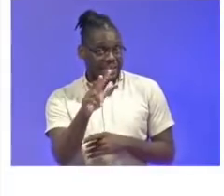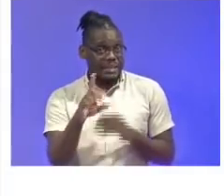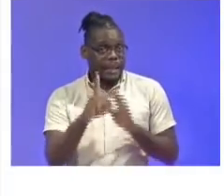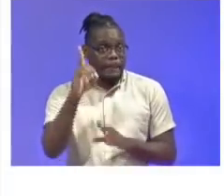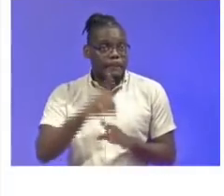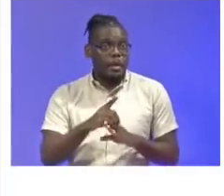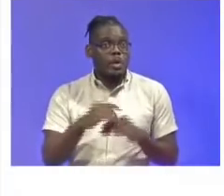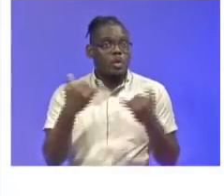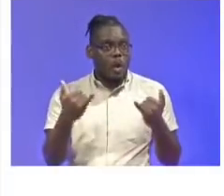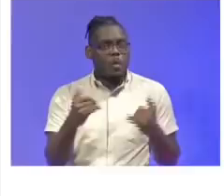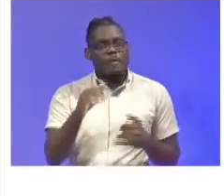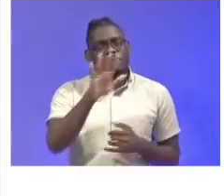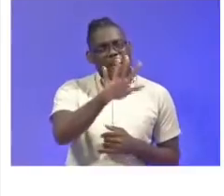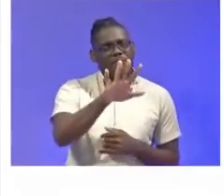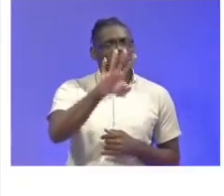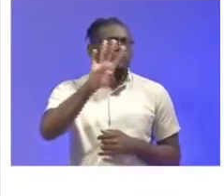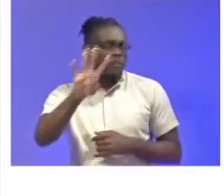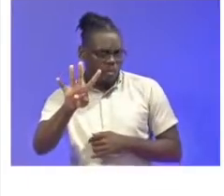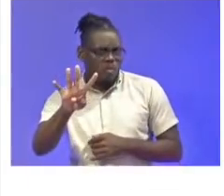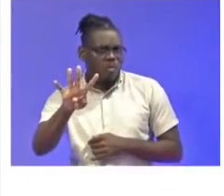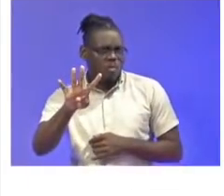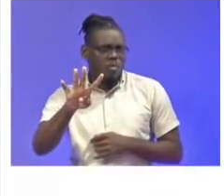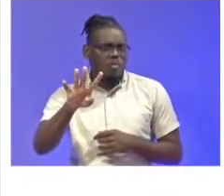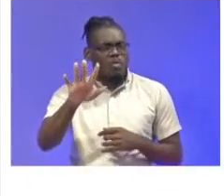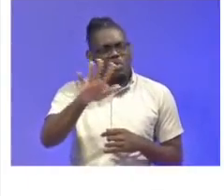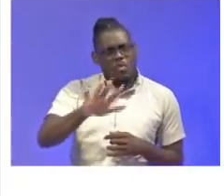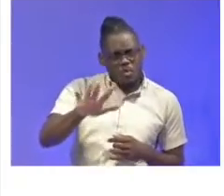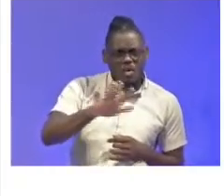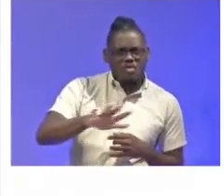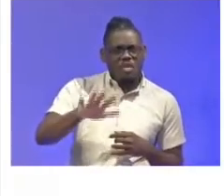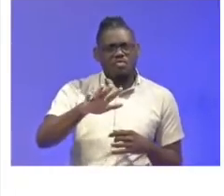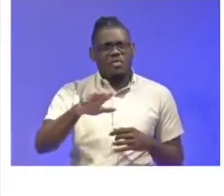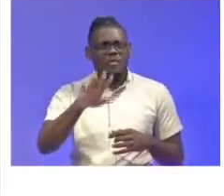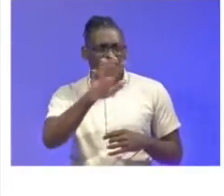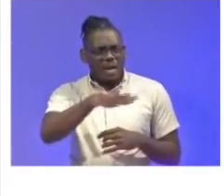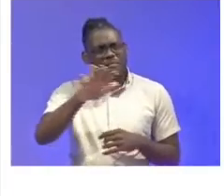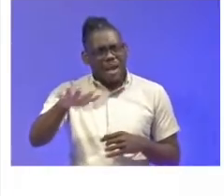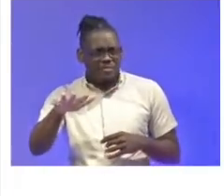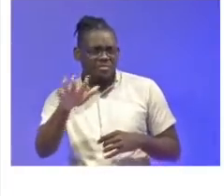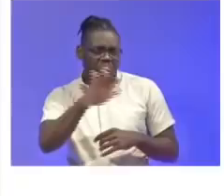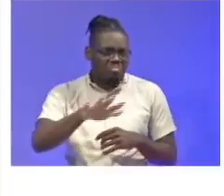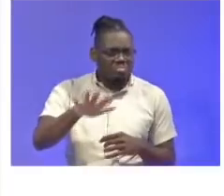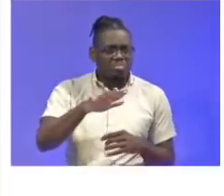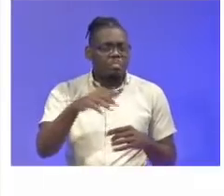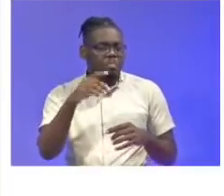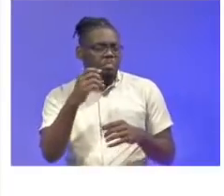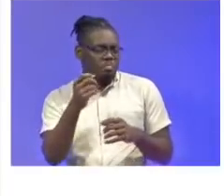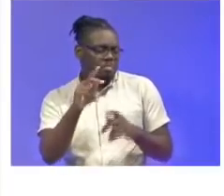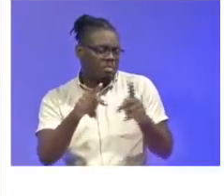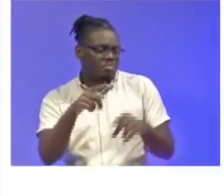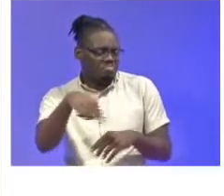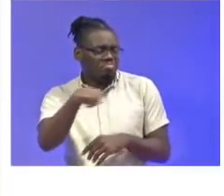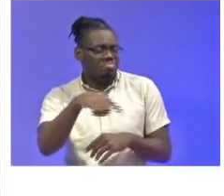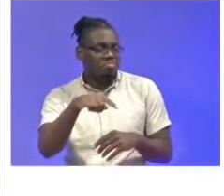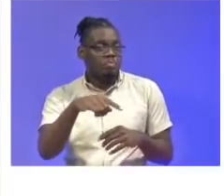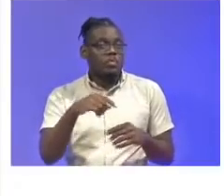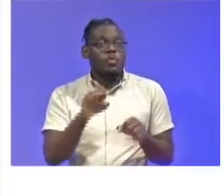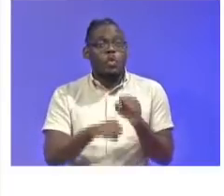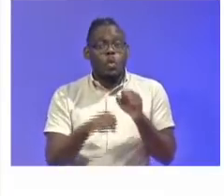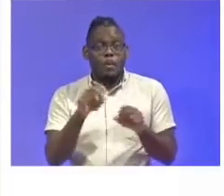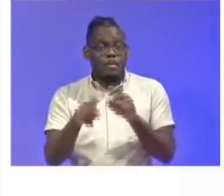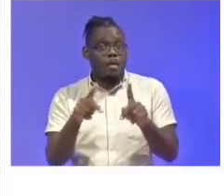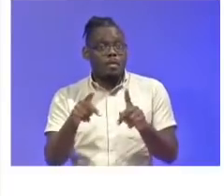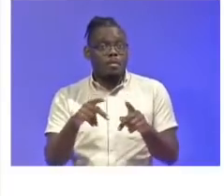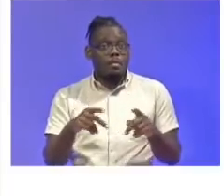it means is that roughly 2,200 persons are in fact accessing their booster shots. So